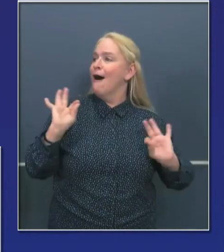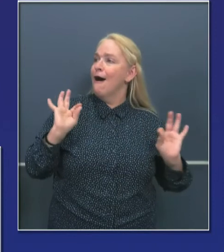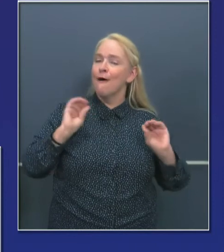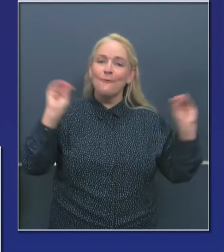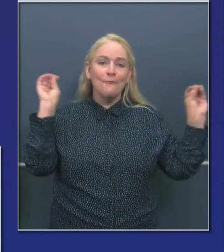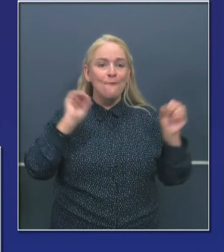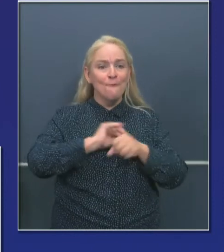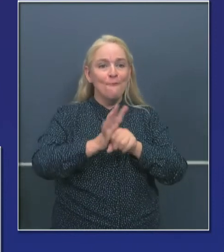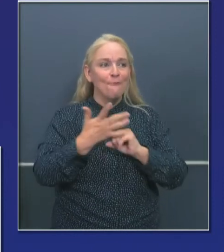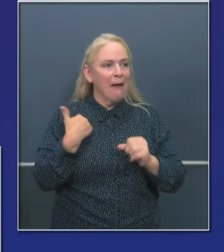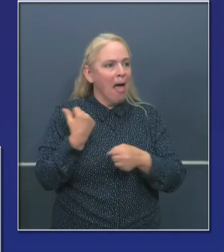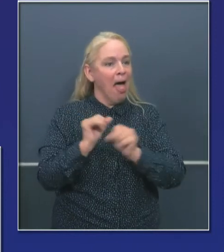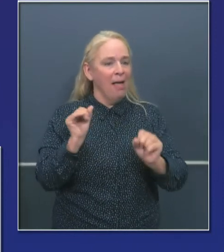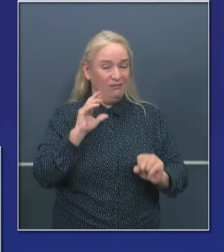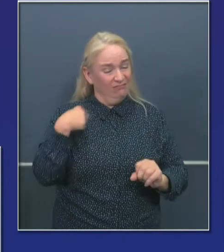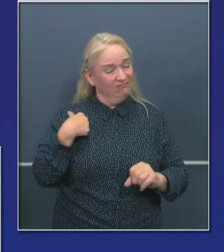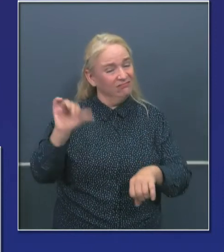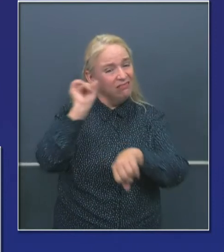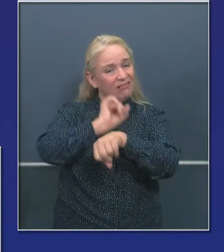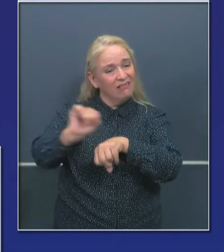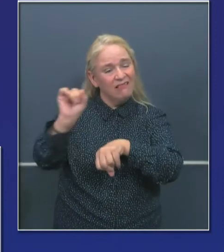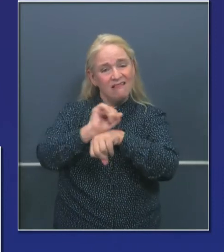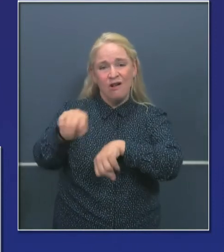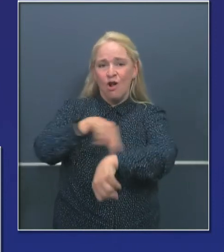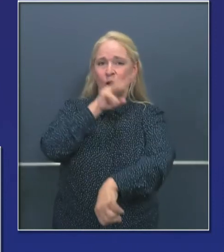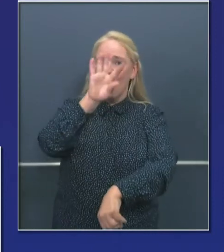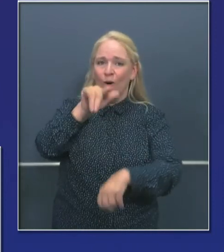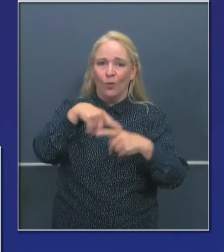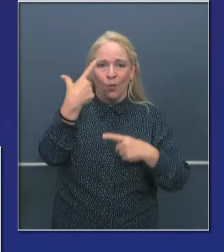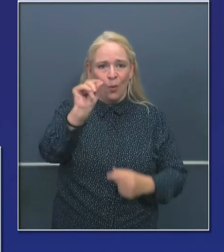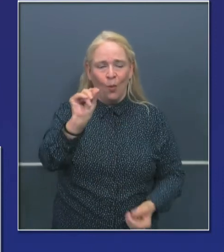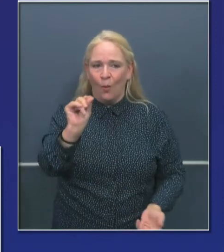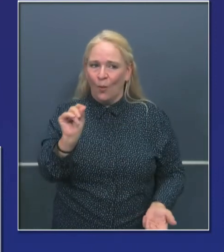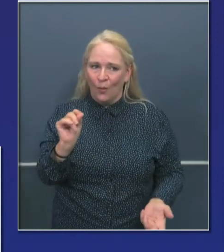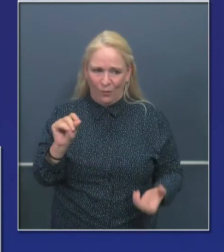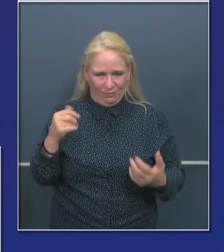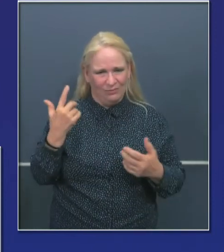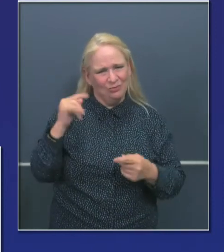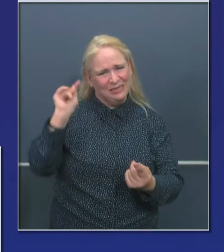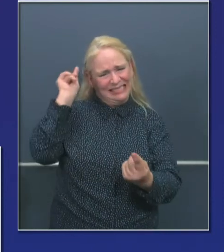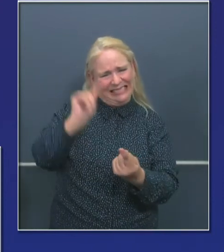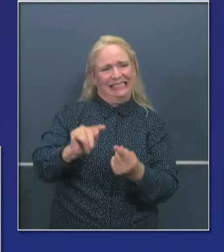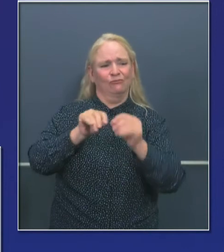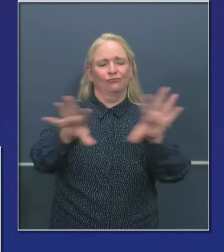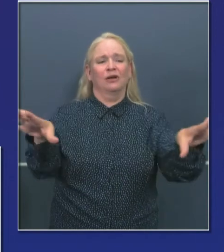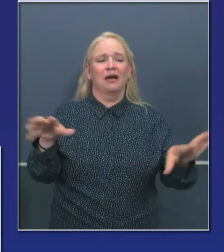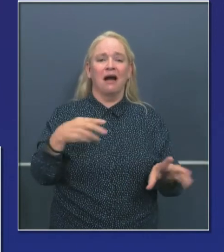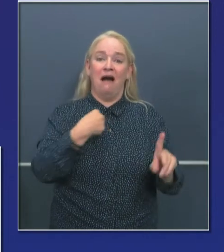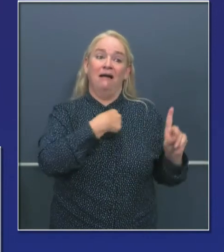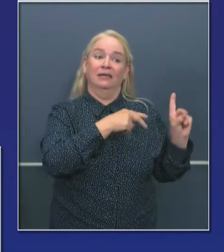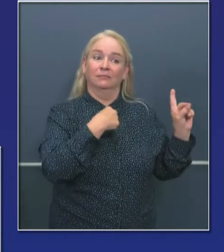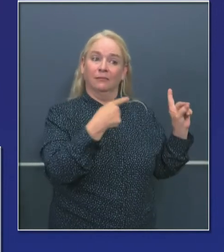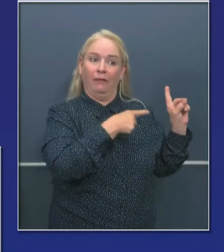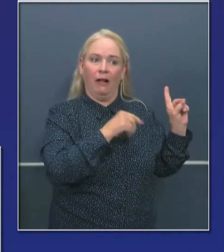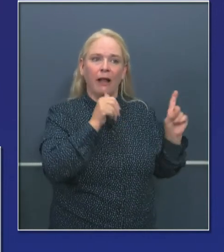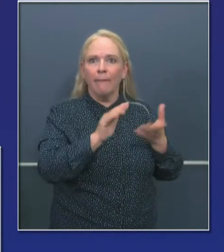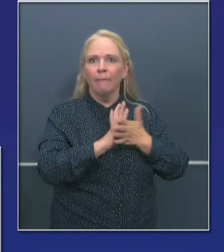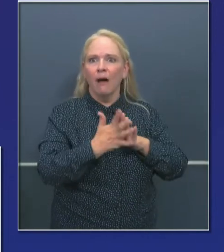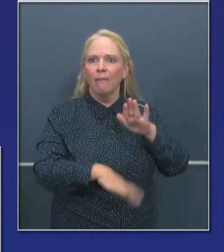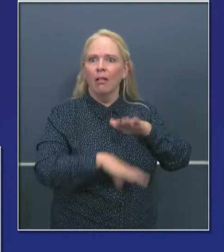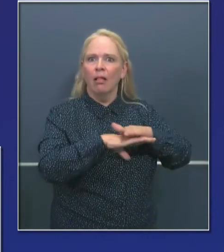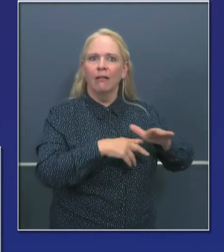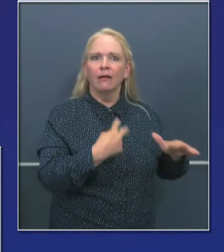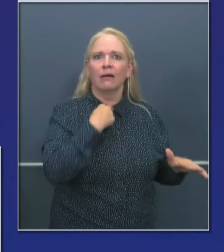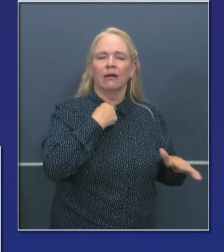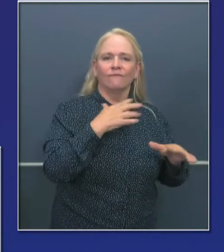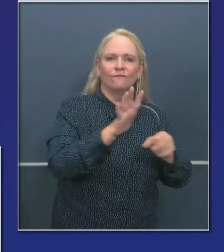we have a lot of work to do to mitigate the spread, to make sure that our hospital system is ready to receive